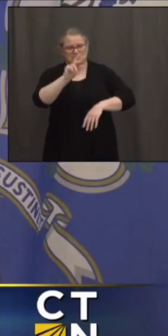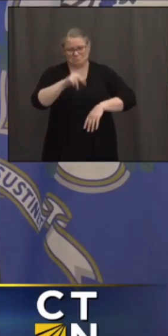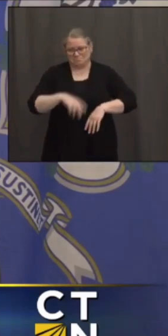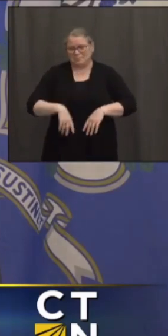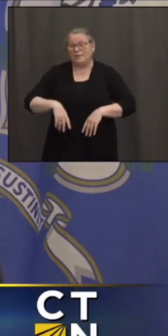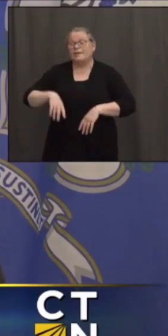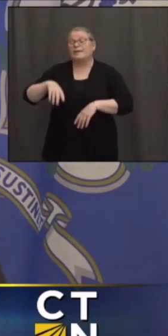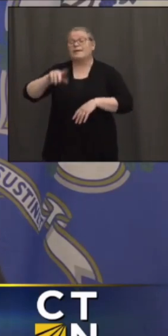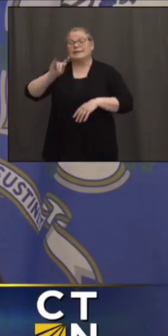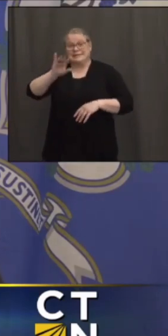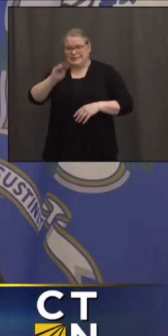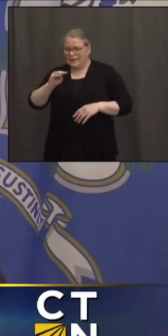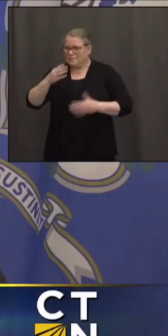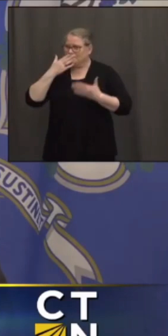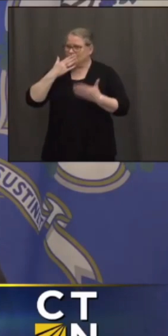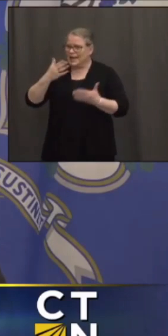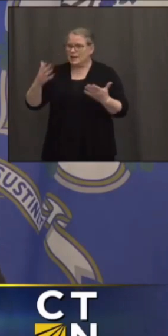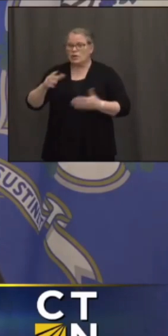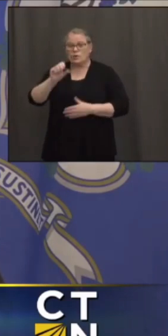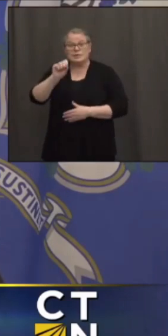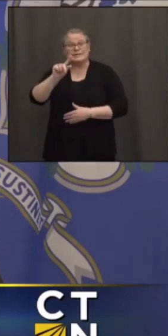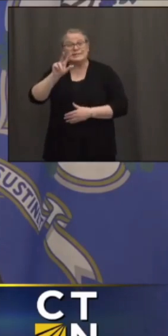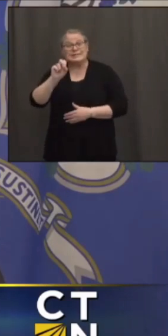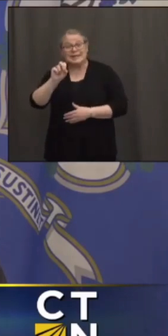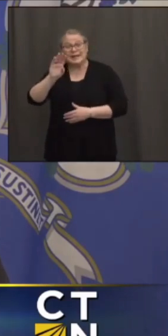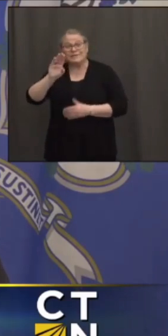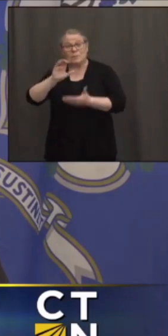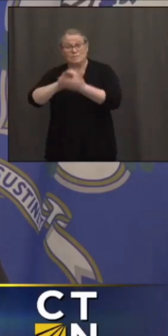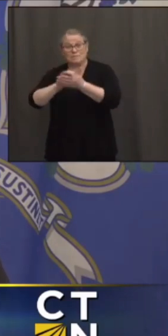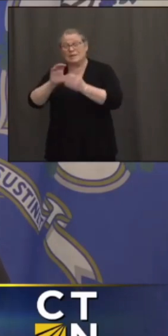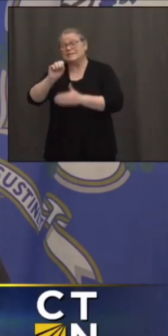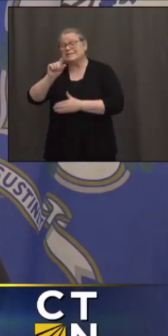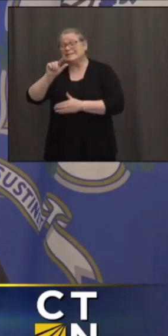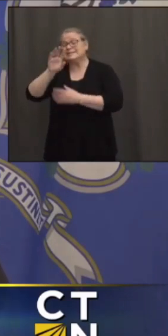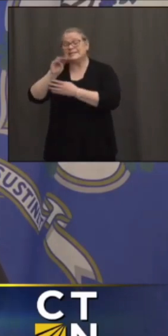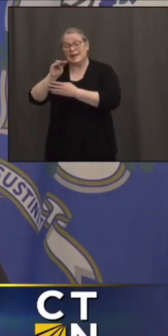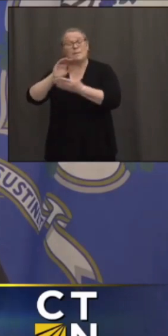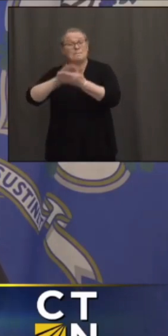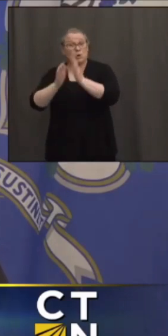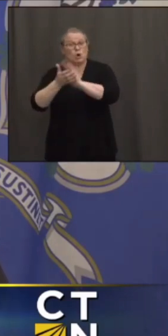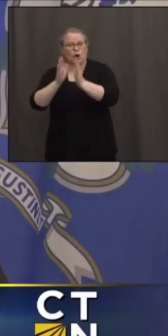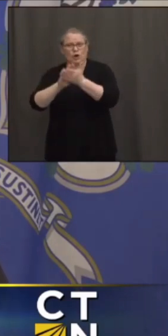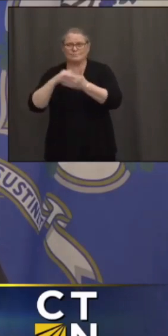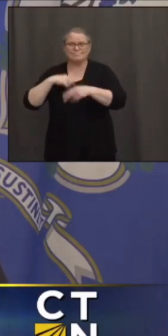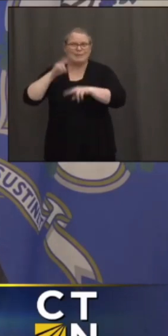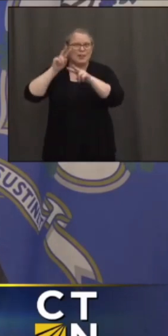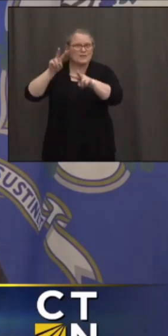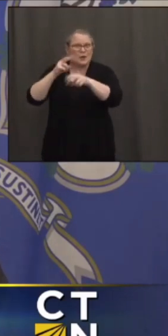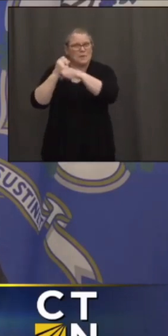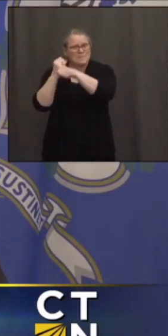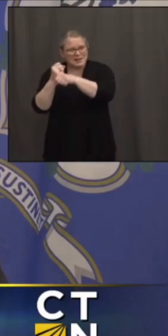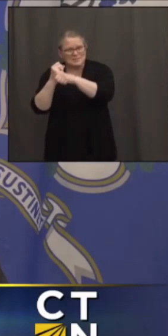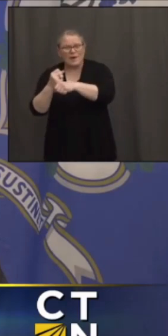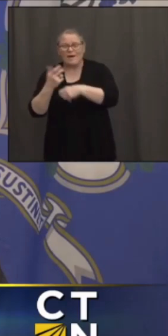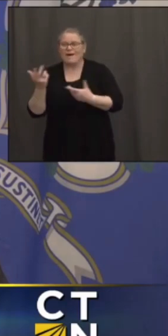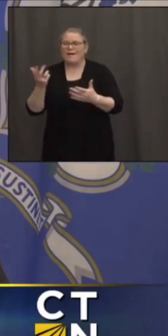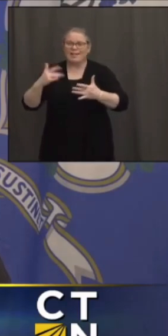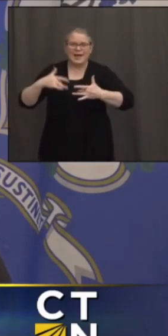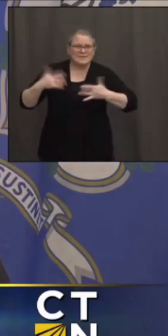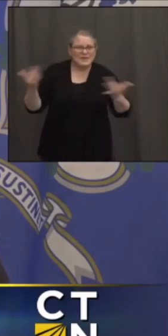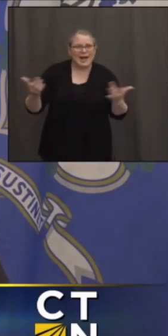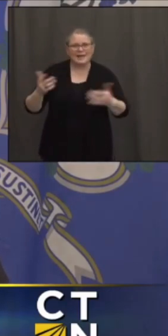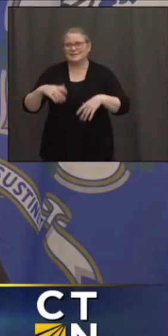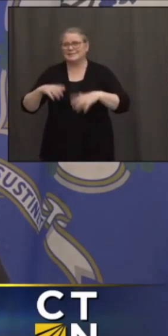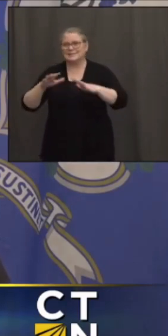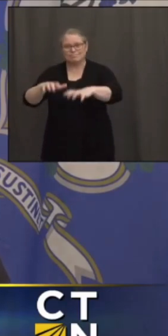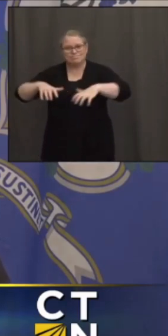Burgers, I got it. I really look forward to coming into the stadium. I look forward to events. I look forward to live audiences. And I'm not the